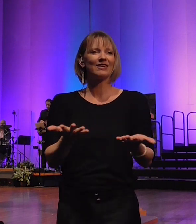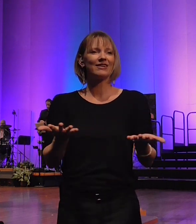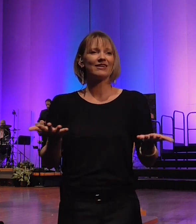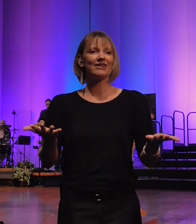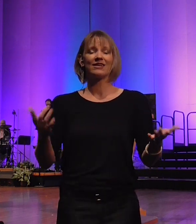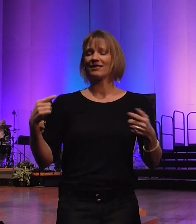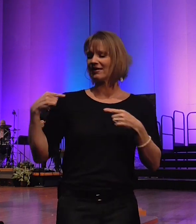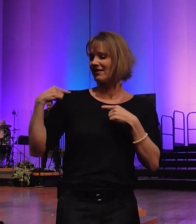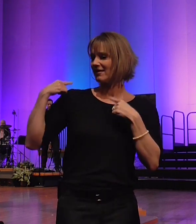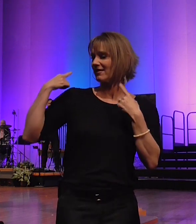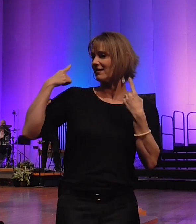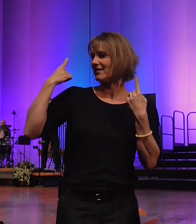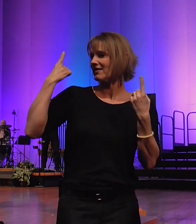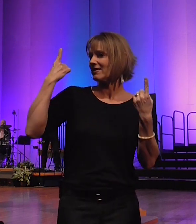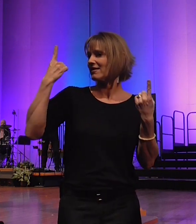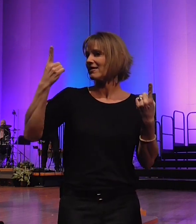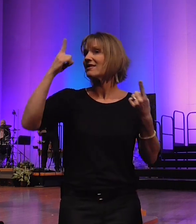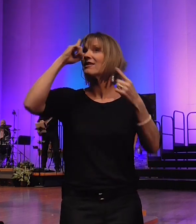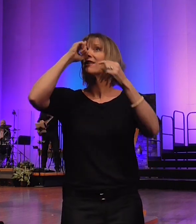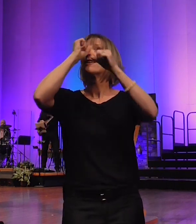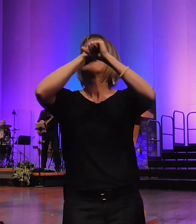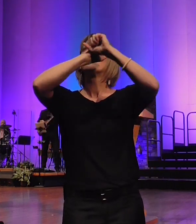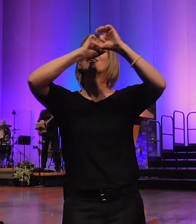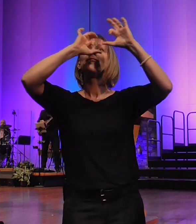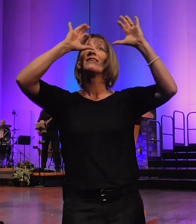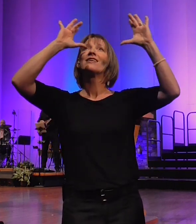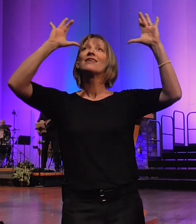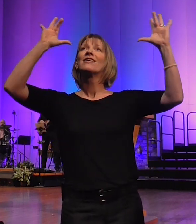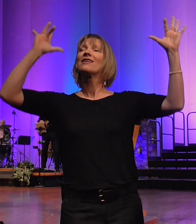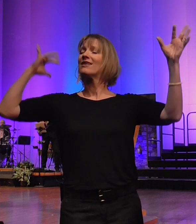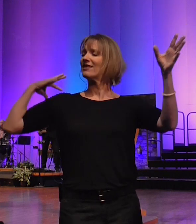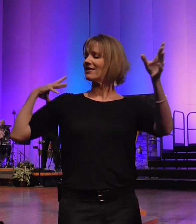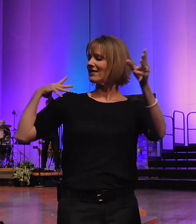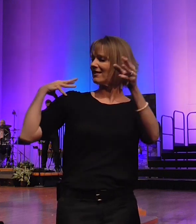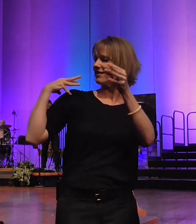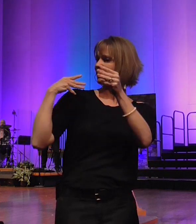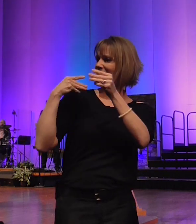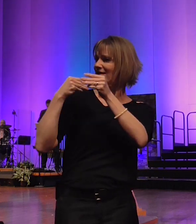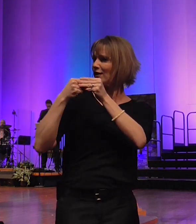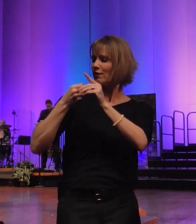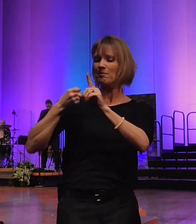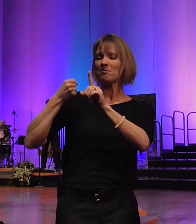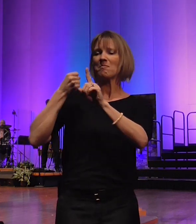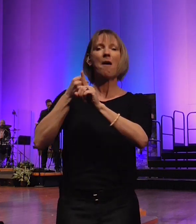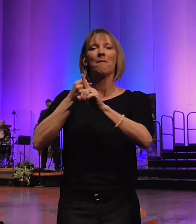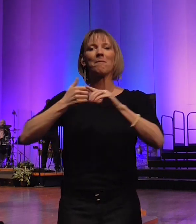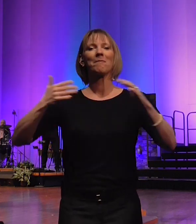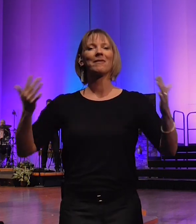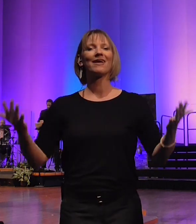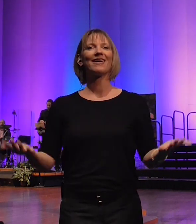everything I've ever dreamed has brought me here